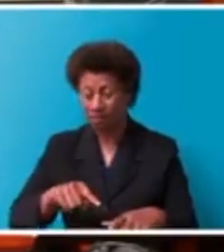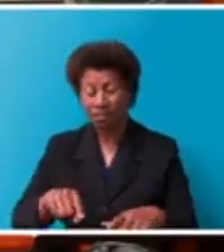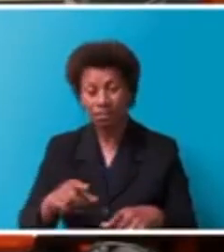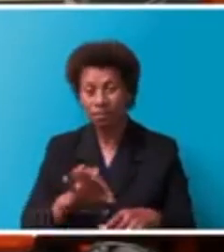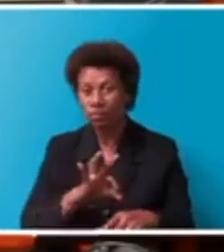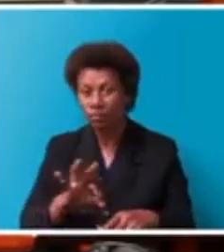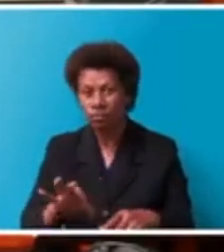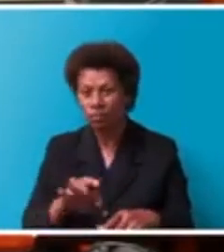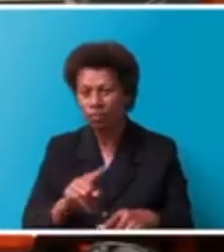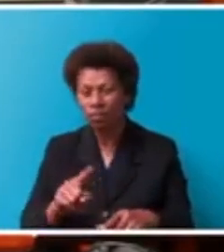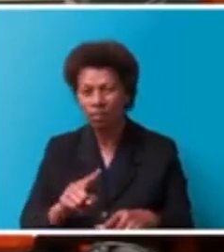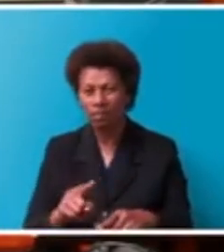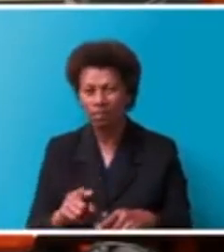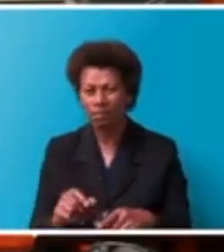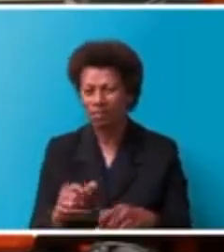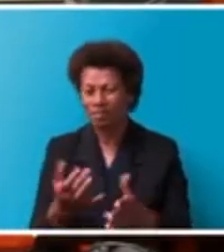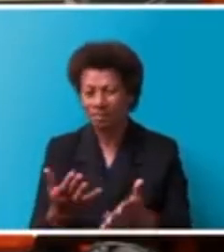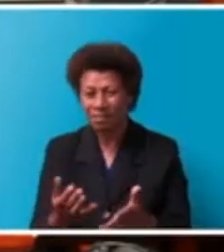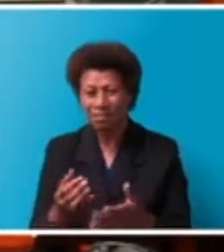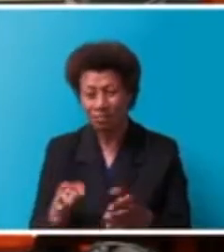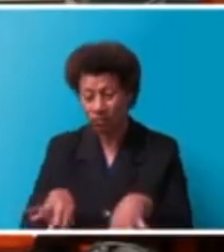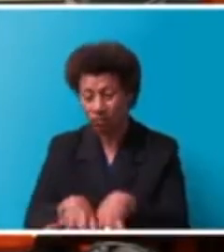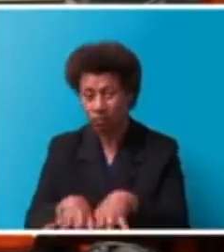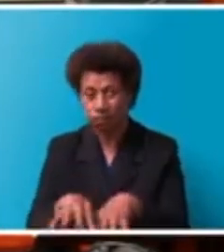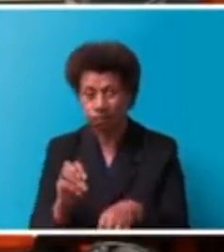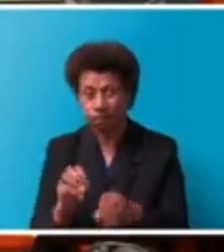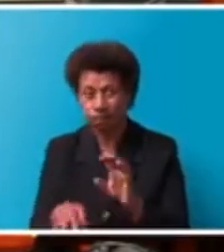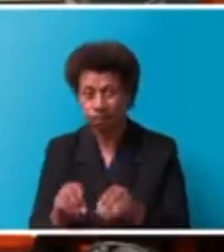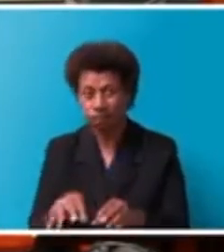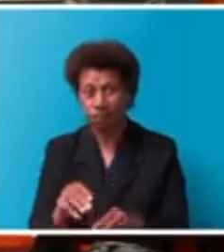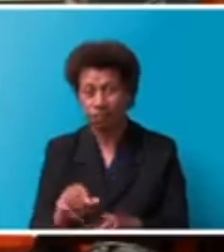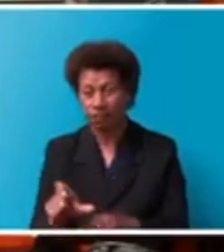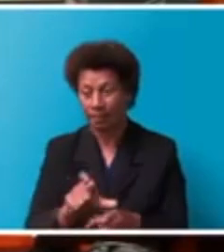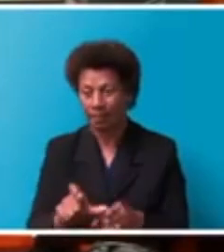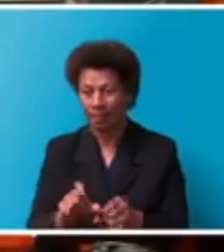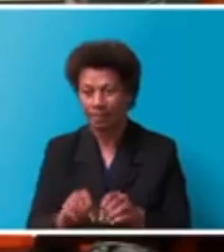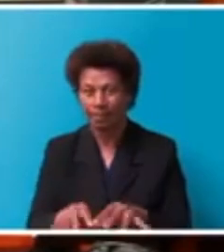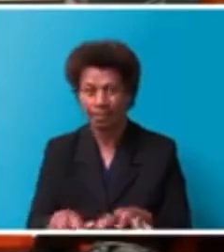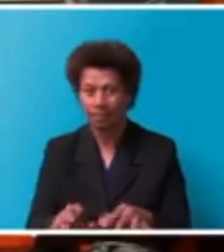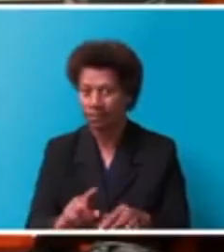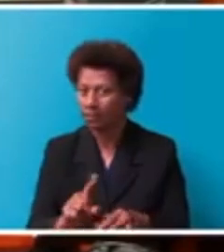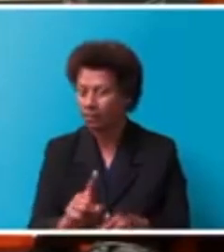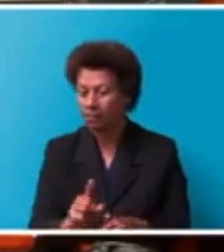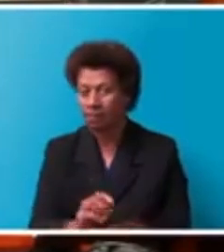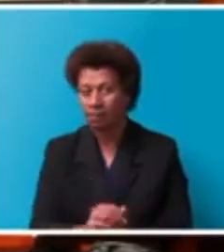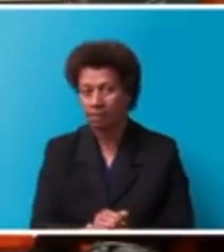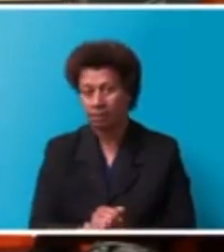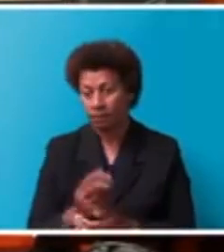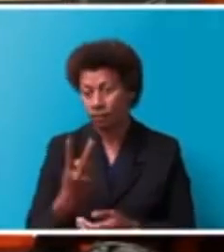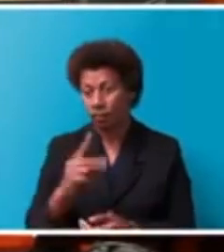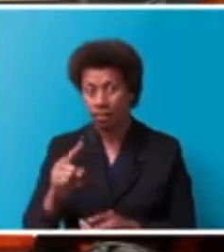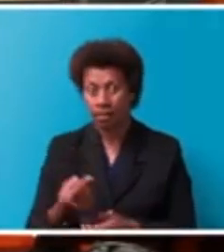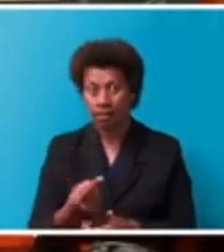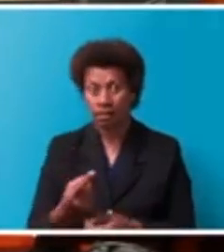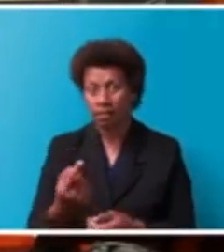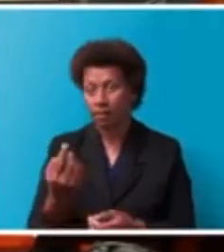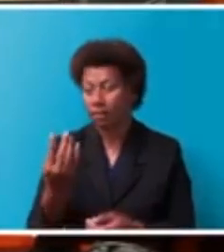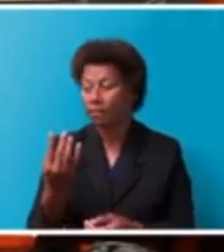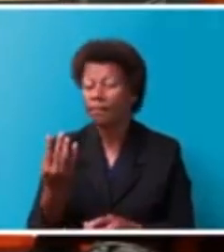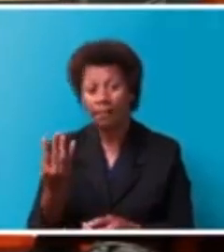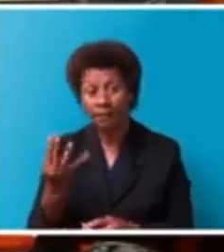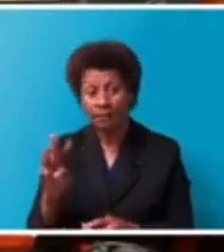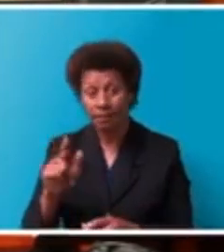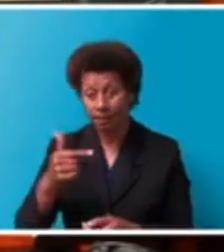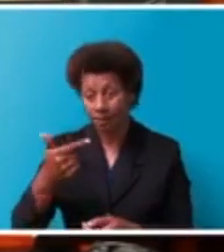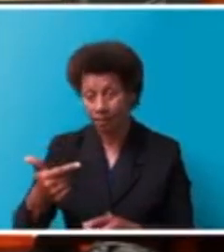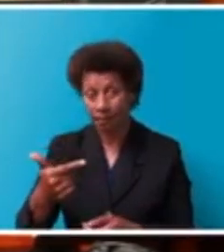or depleted unreasonably. As we speak, the Ministry has assisted over 2,347 households